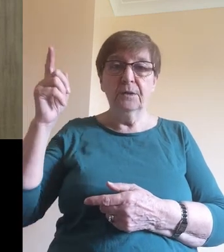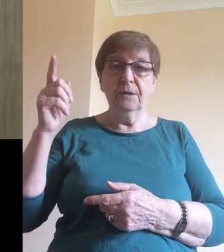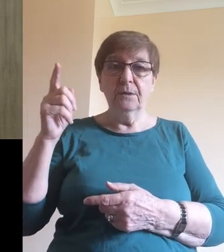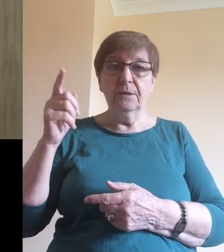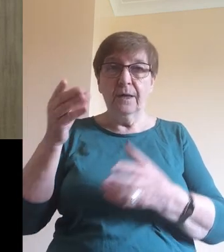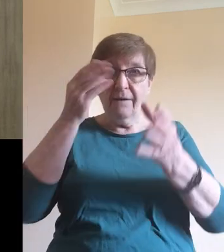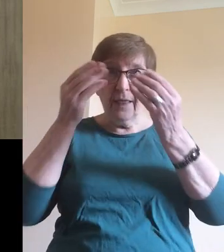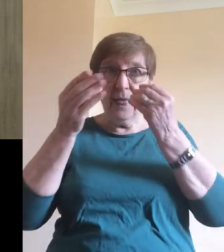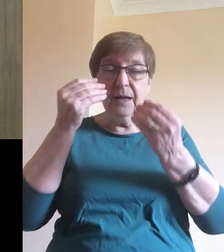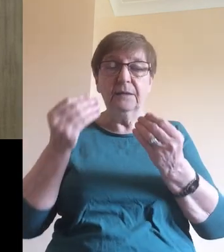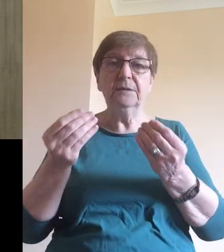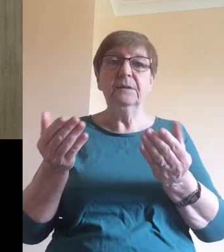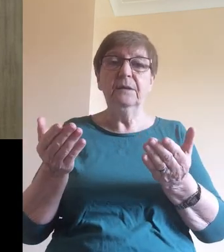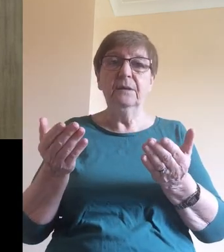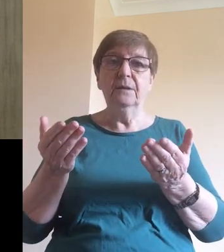have